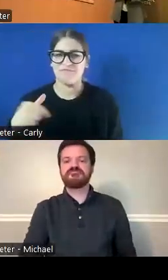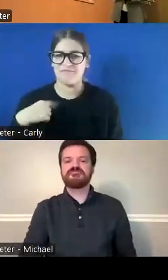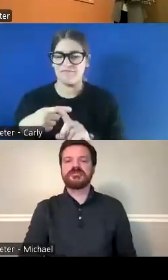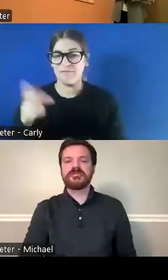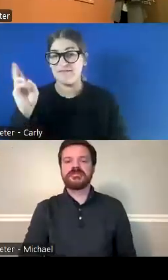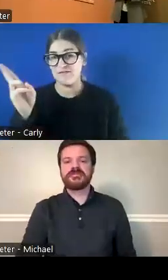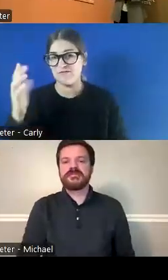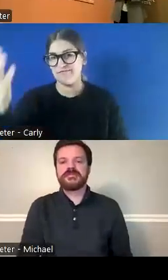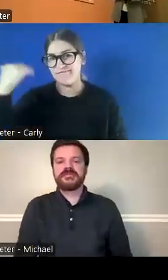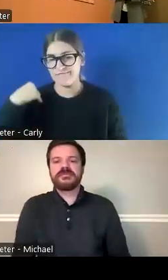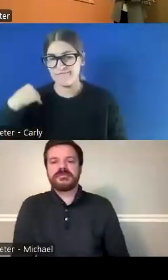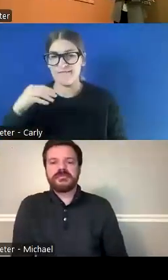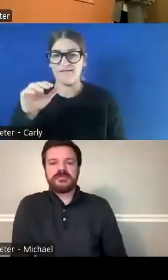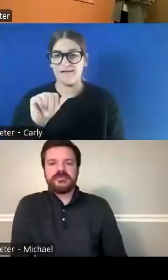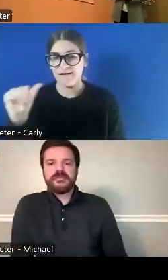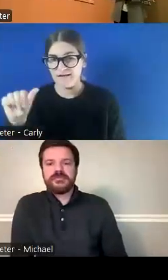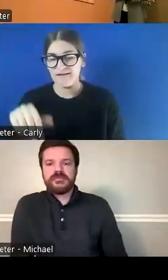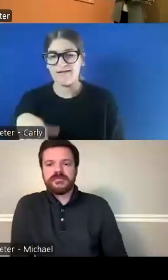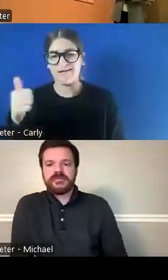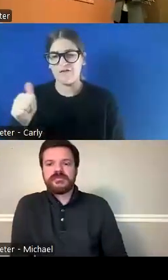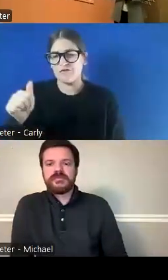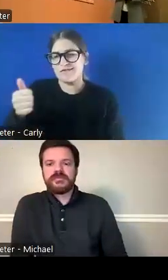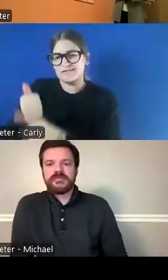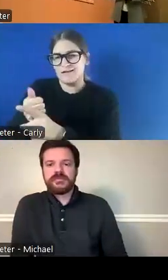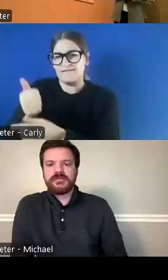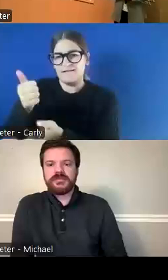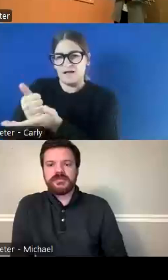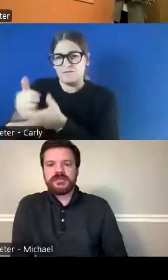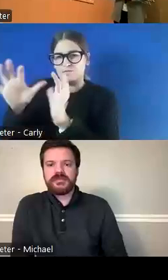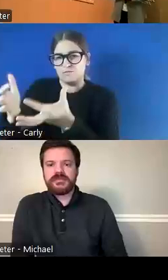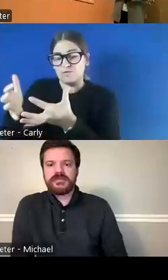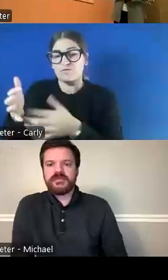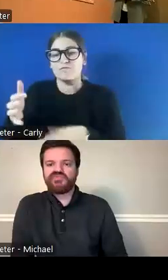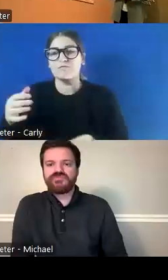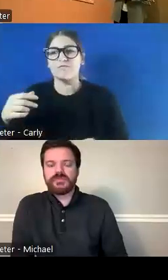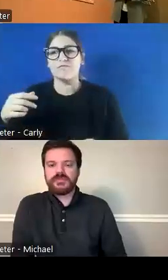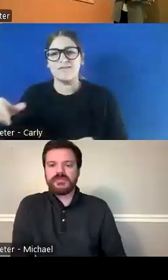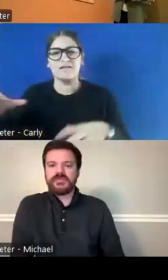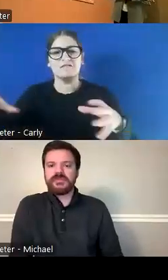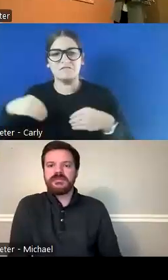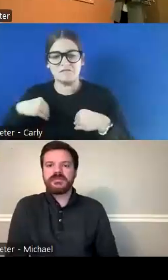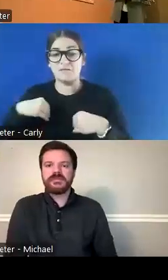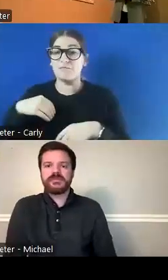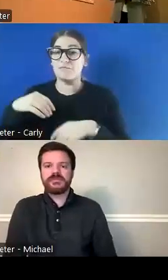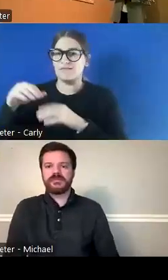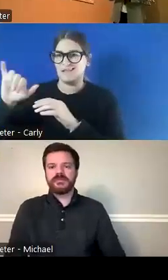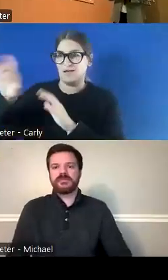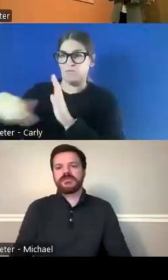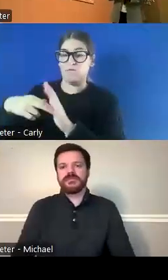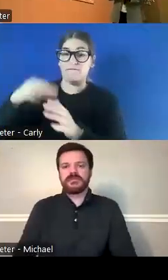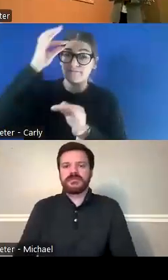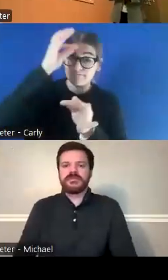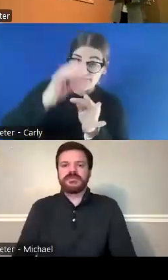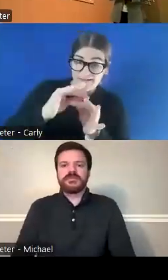history of AA and other self-help groups, there is an acceptance of the role of faith and spirituality in